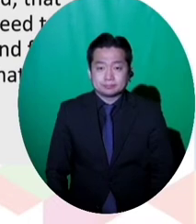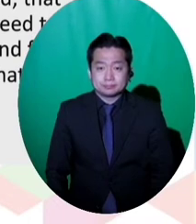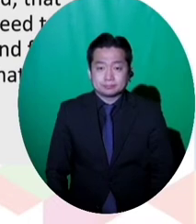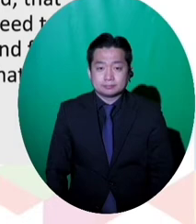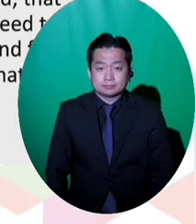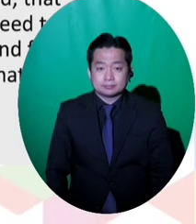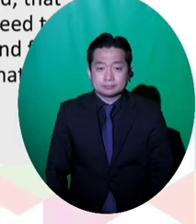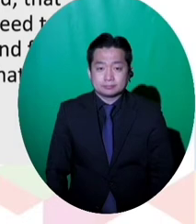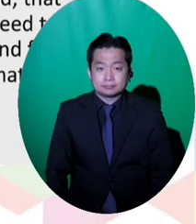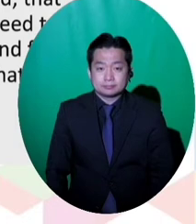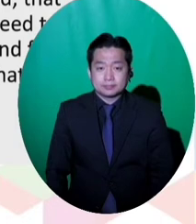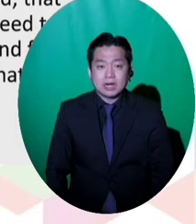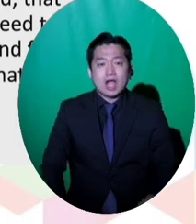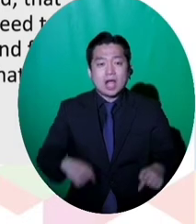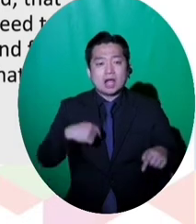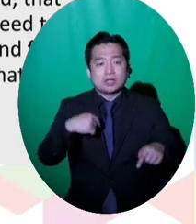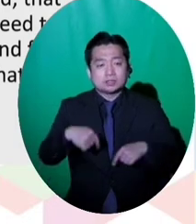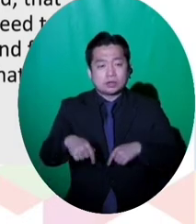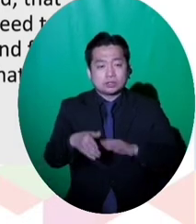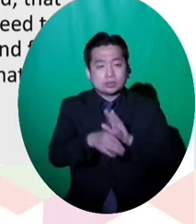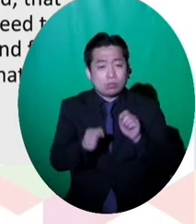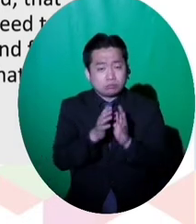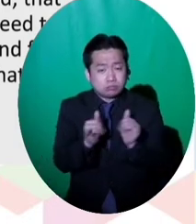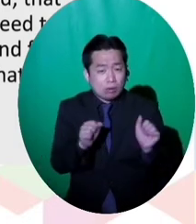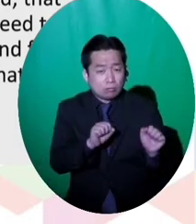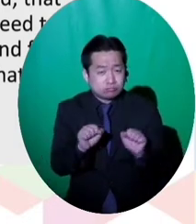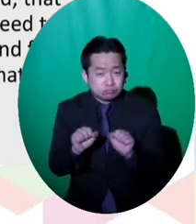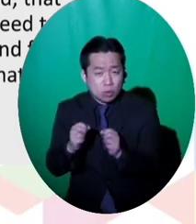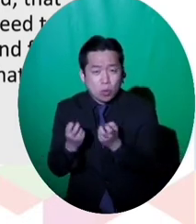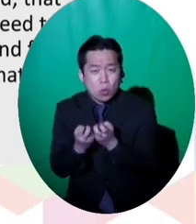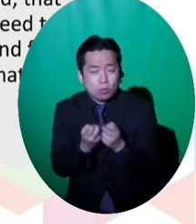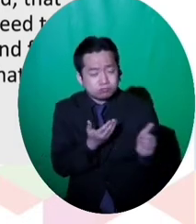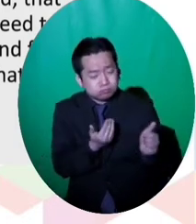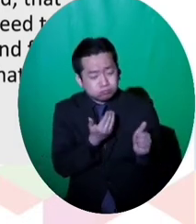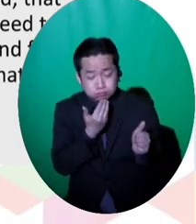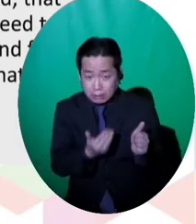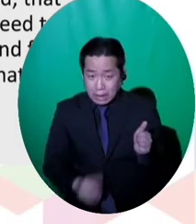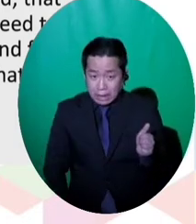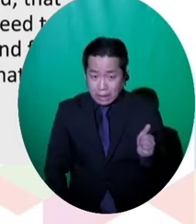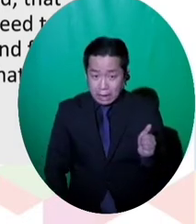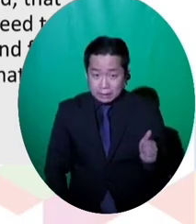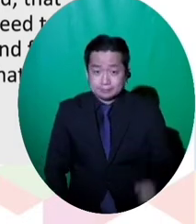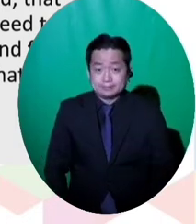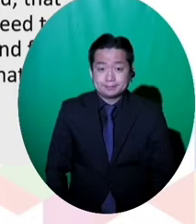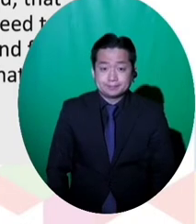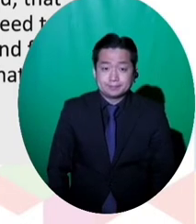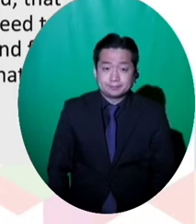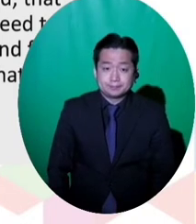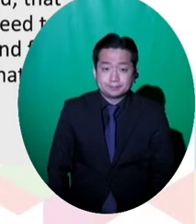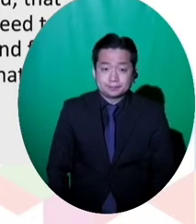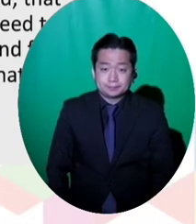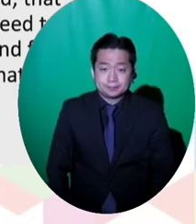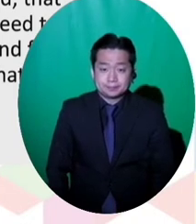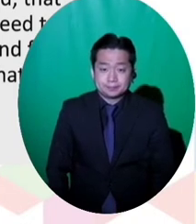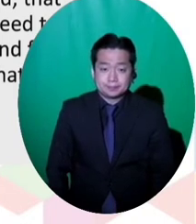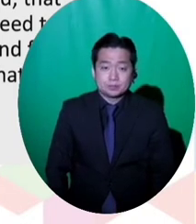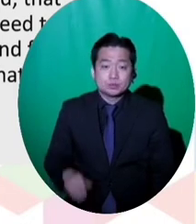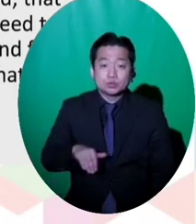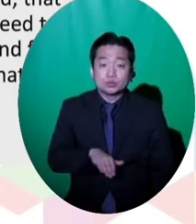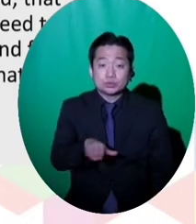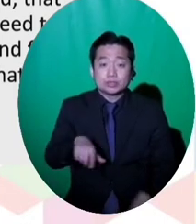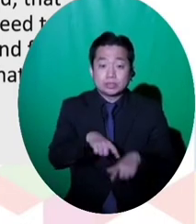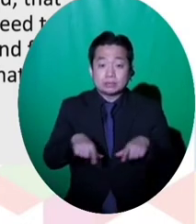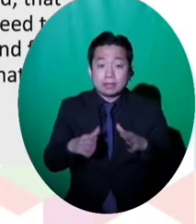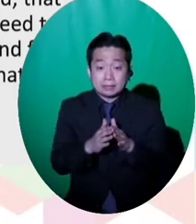it? If we have been, as I suggest, turned into passive recipients of political life, if